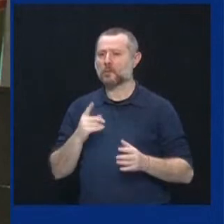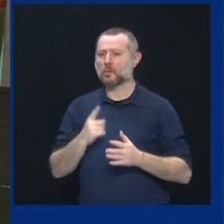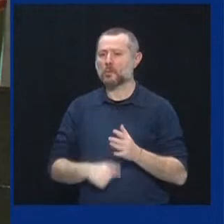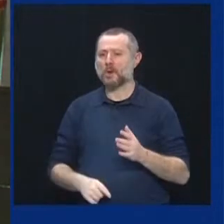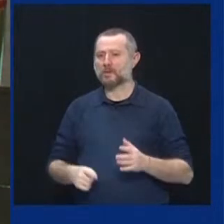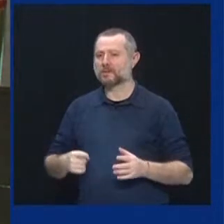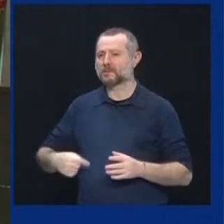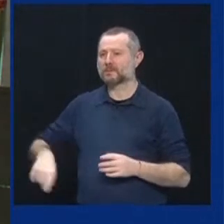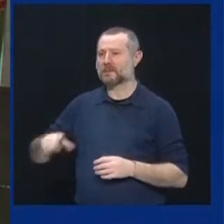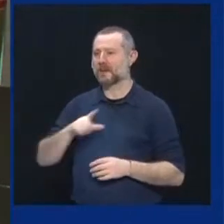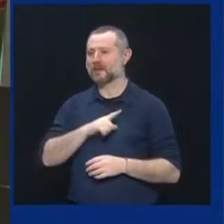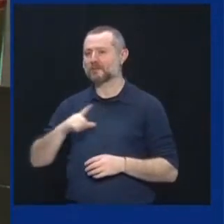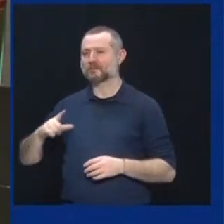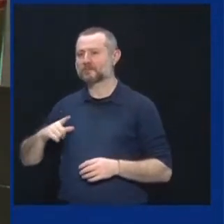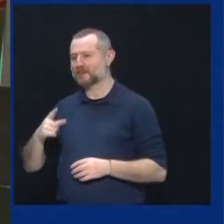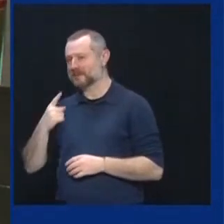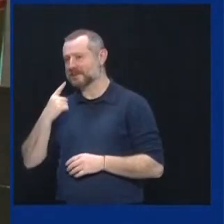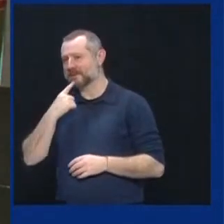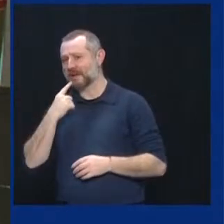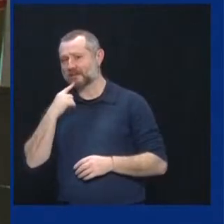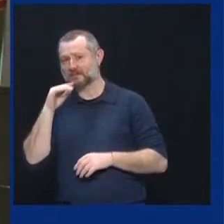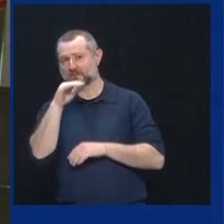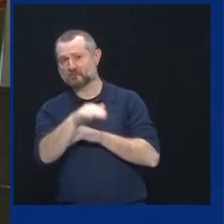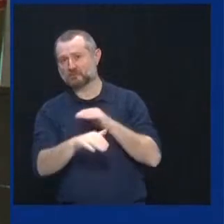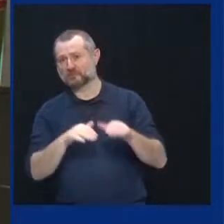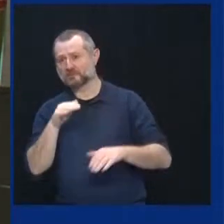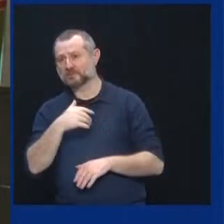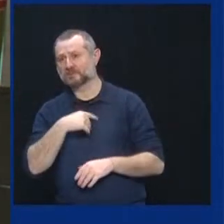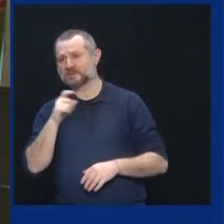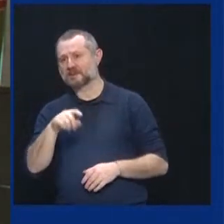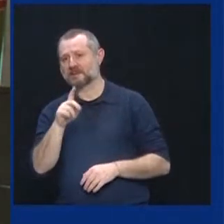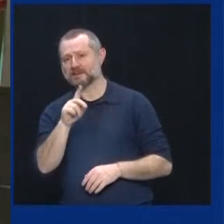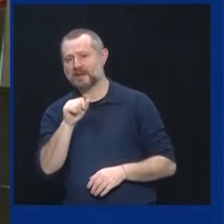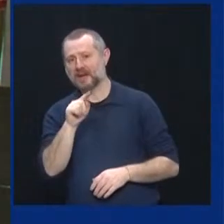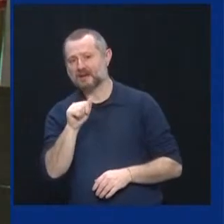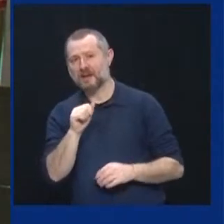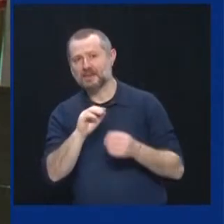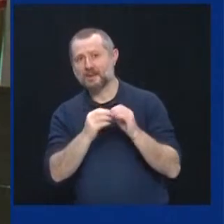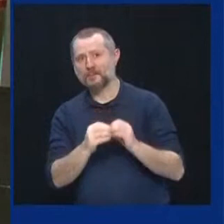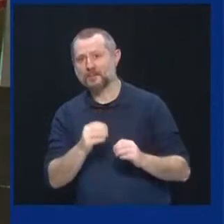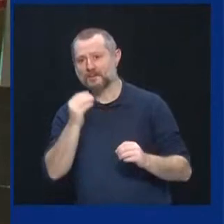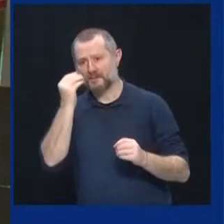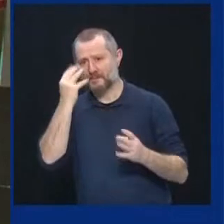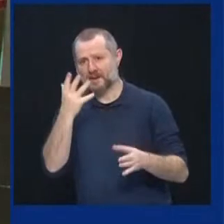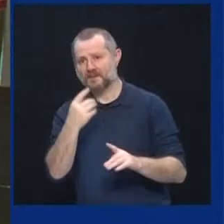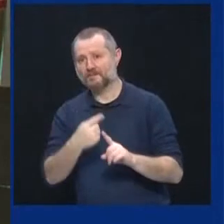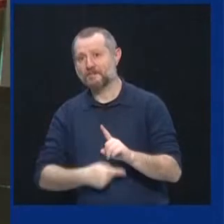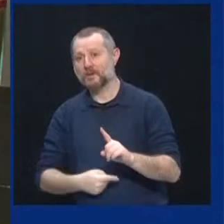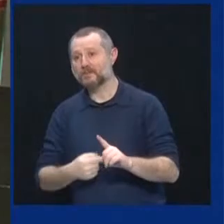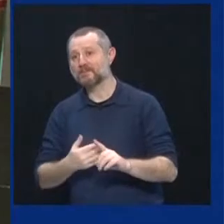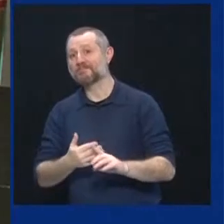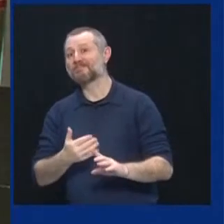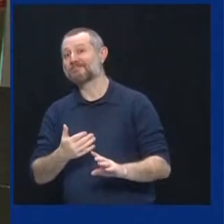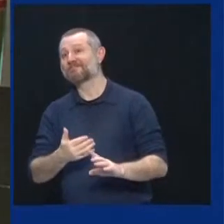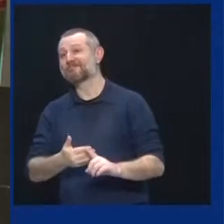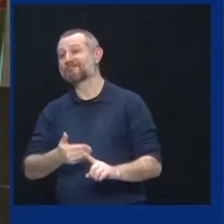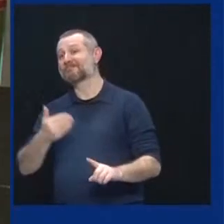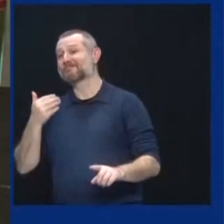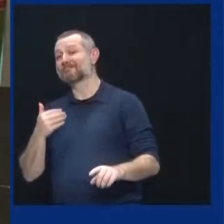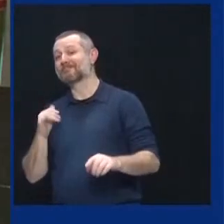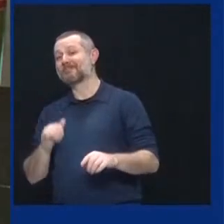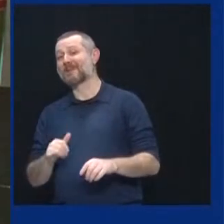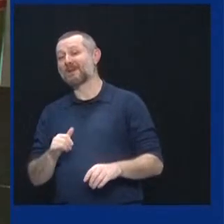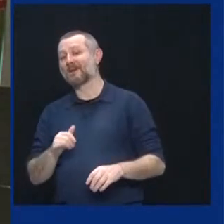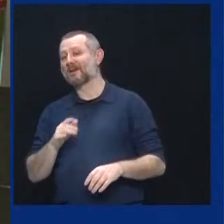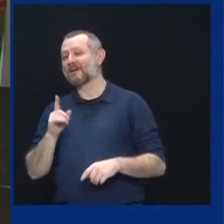lawmakers say, which is that they had been asking for that data for months, long before your rationale that you couldn't give it to